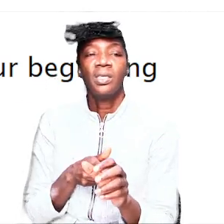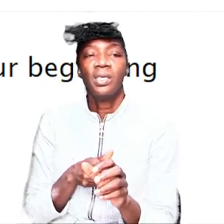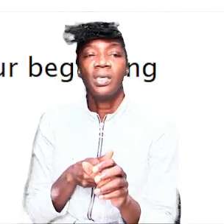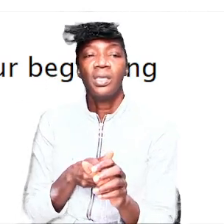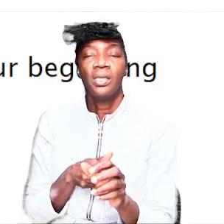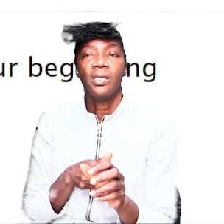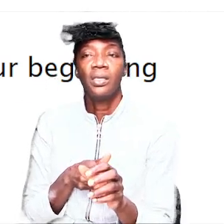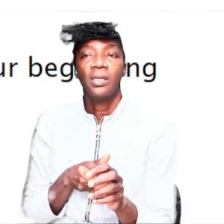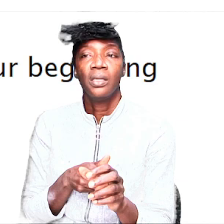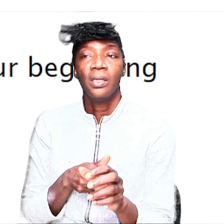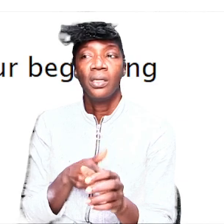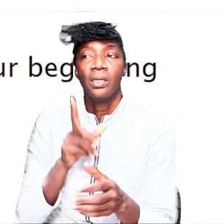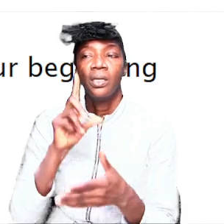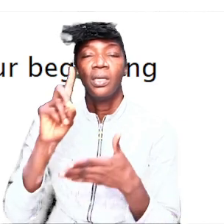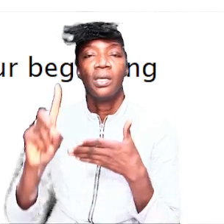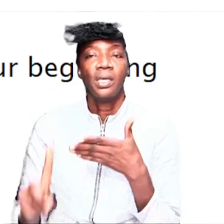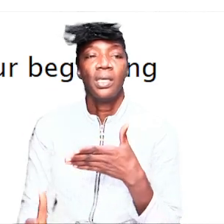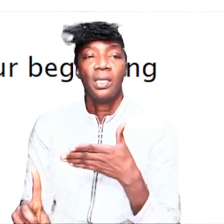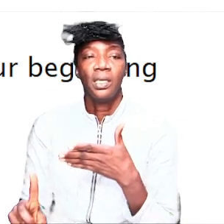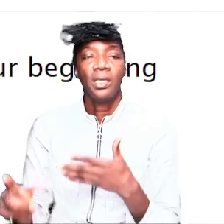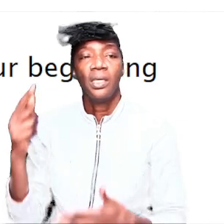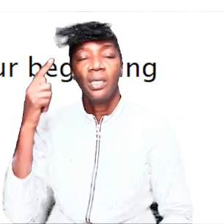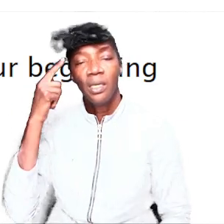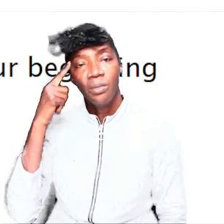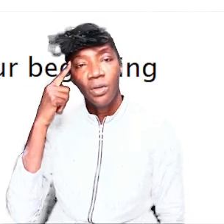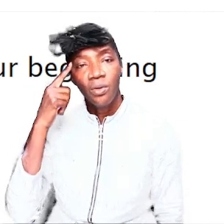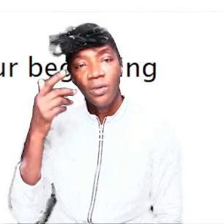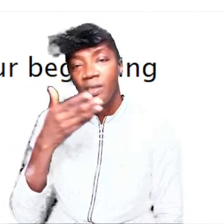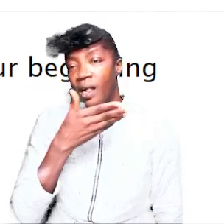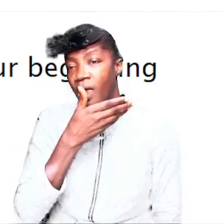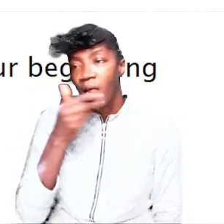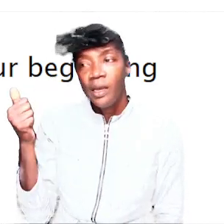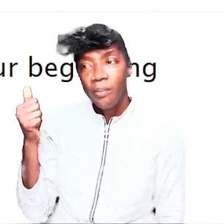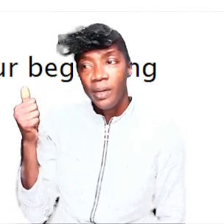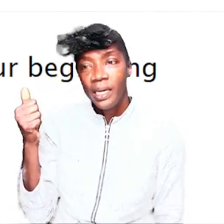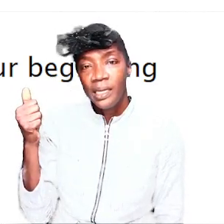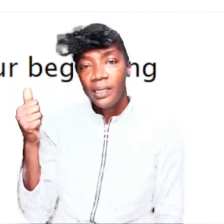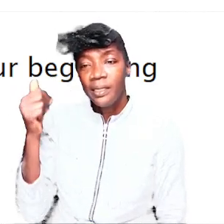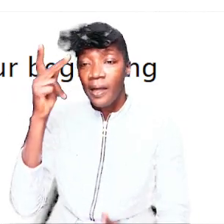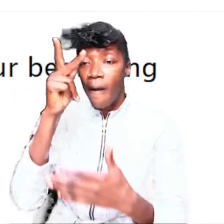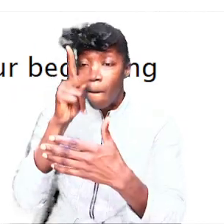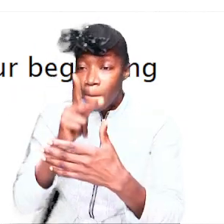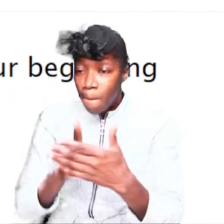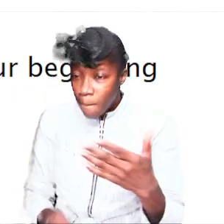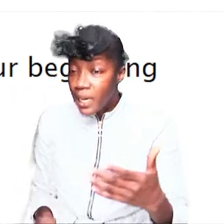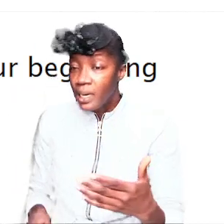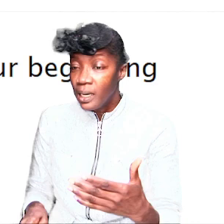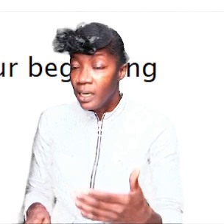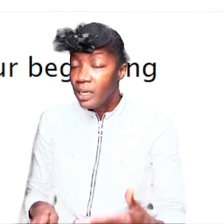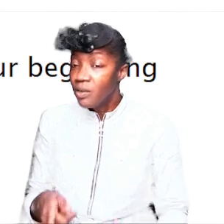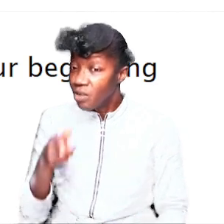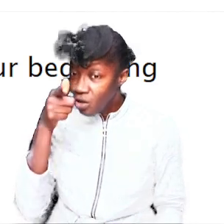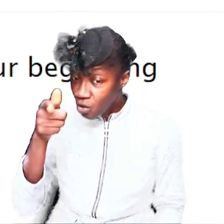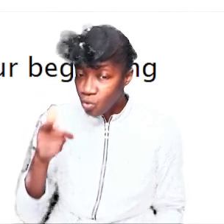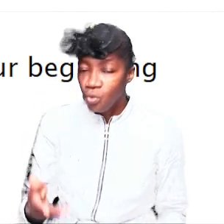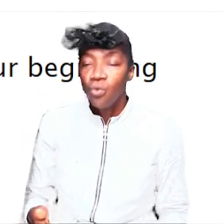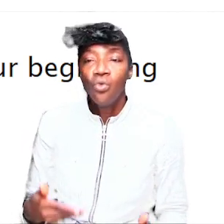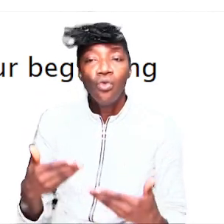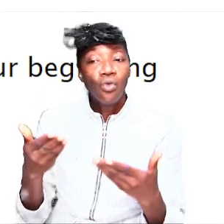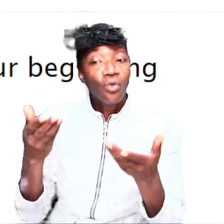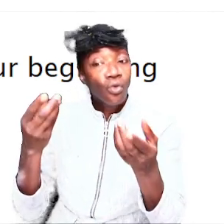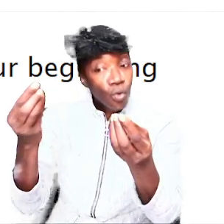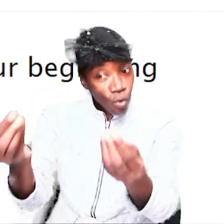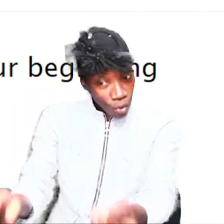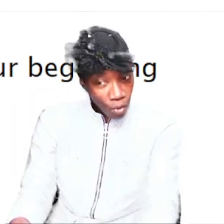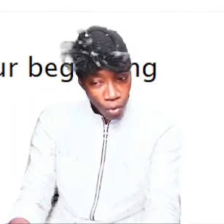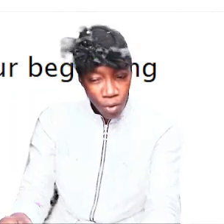from the ending, then he knows the best path for you to traverse. Oh, glory to God. To take you